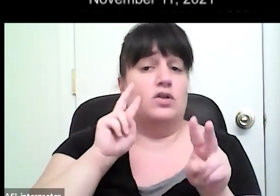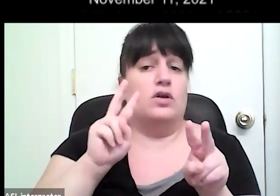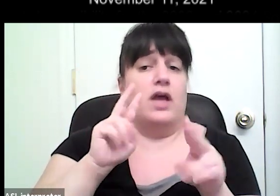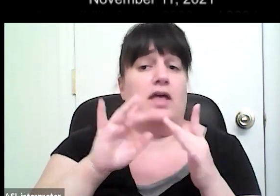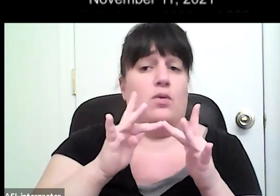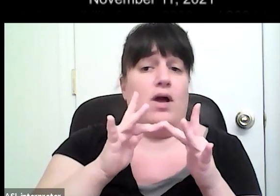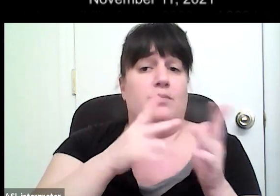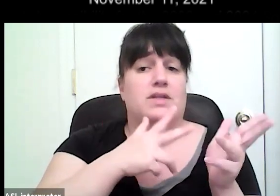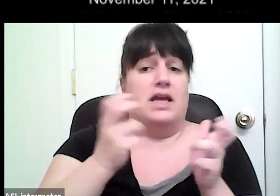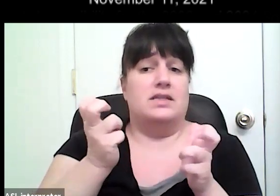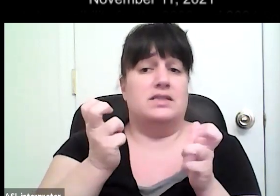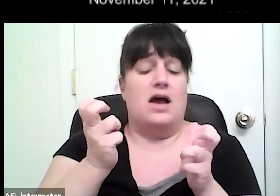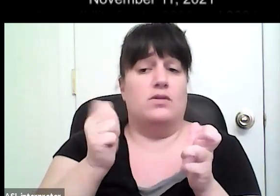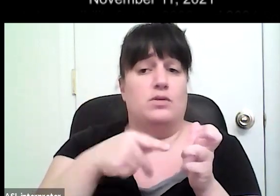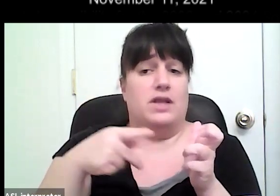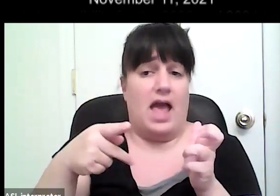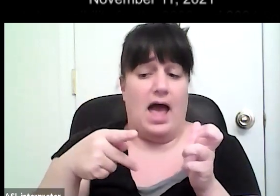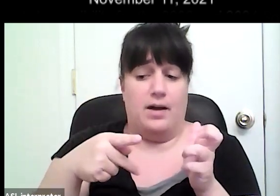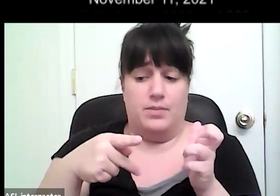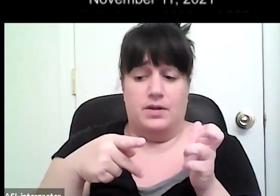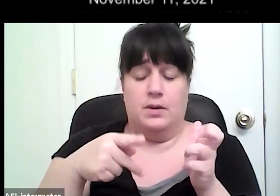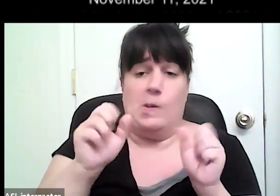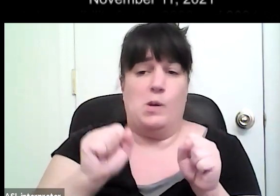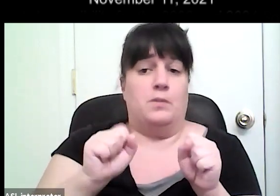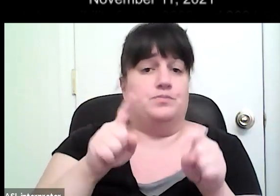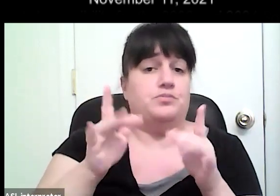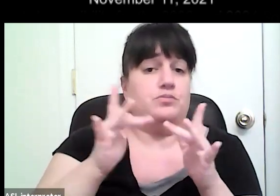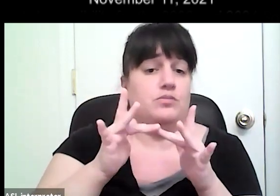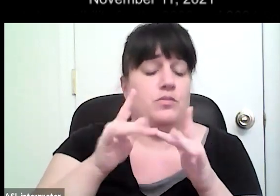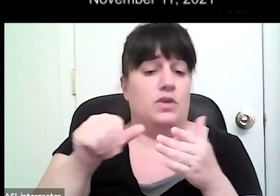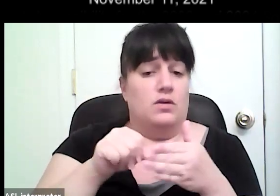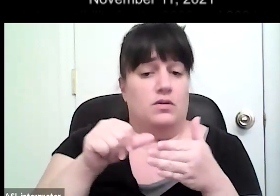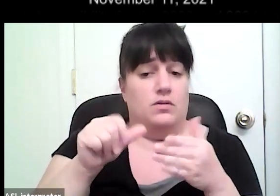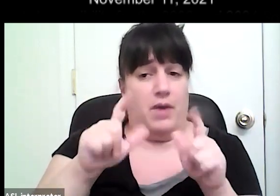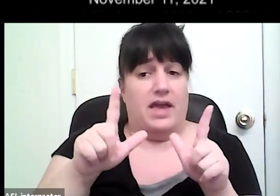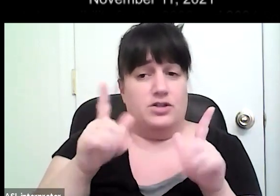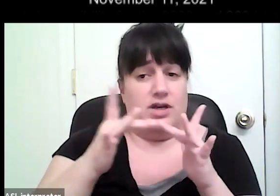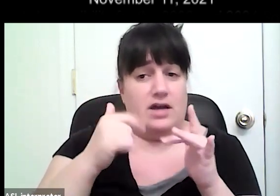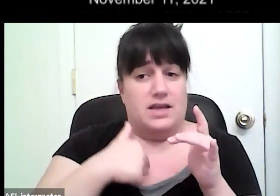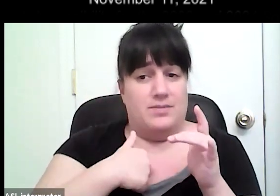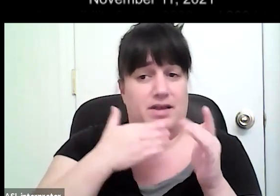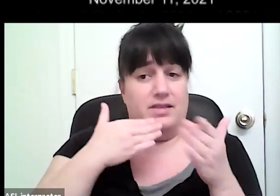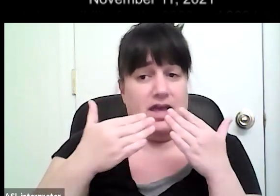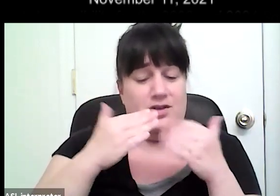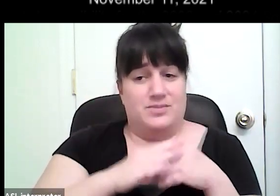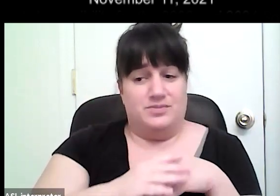website, download the app, and you can go to the contacts page and get in touch with me. All right, thank you very much.